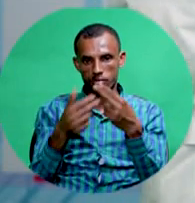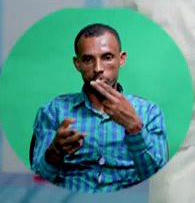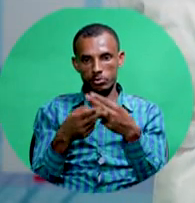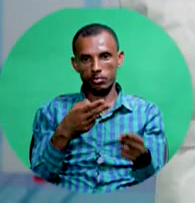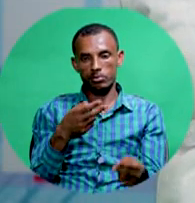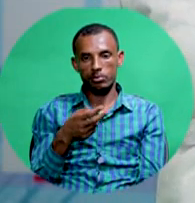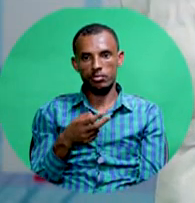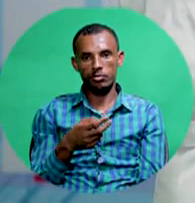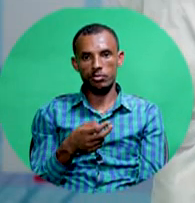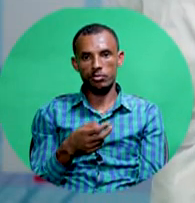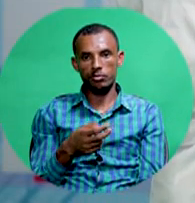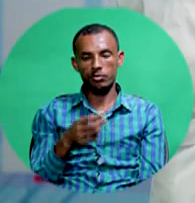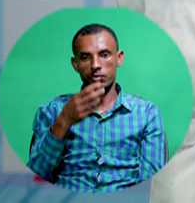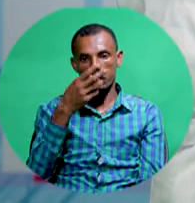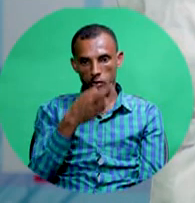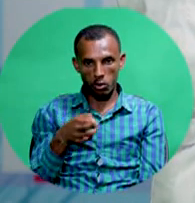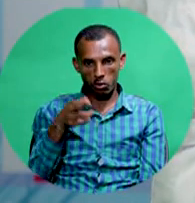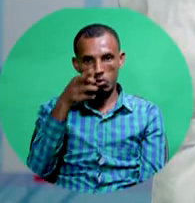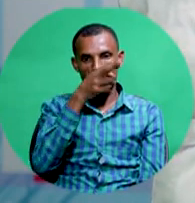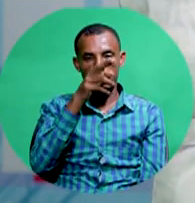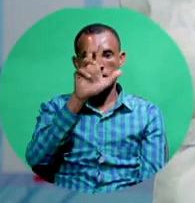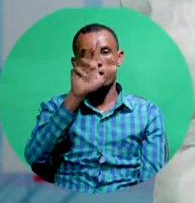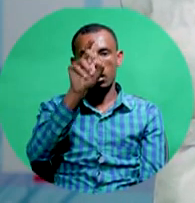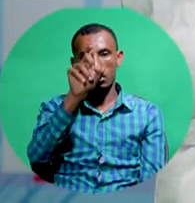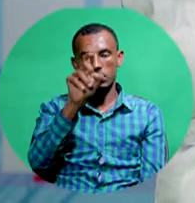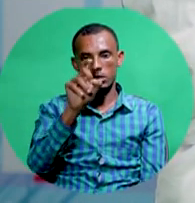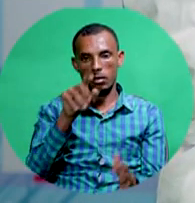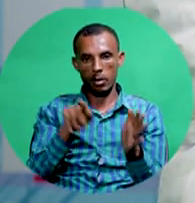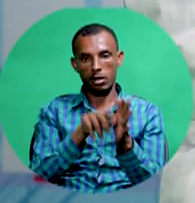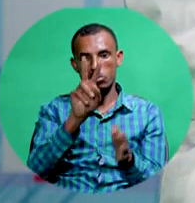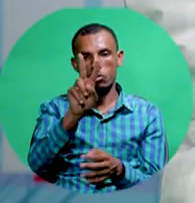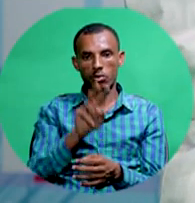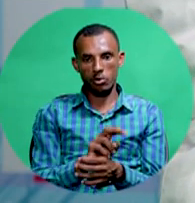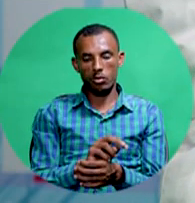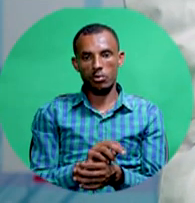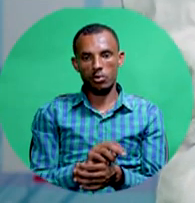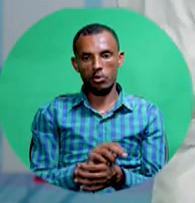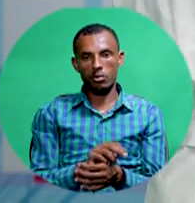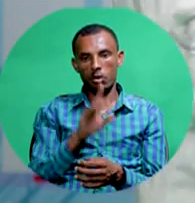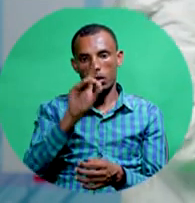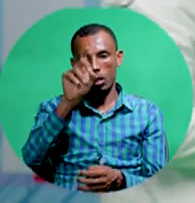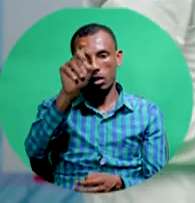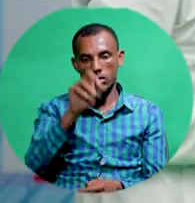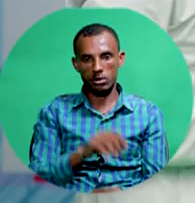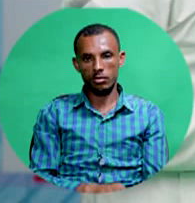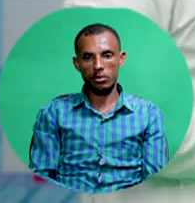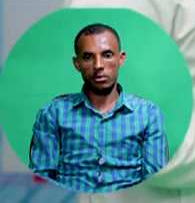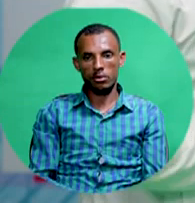times the square root of 3x minus 2 dx.